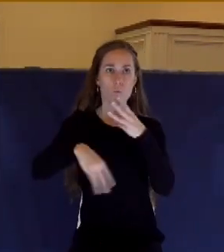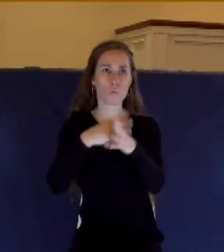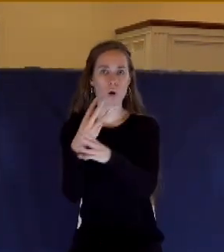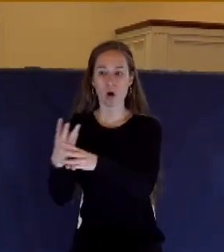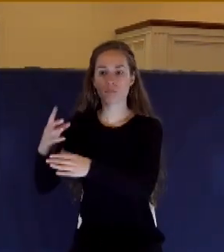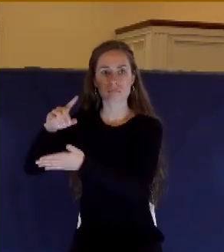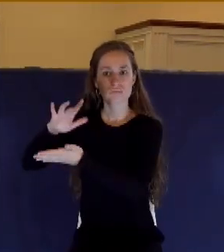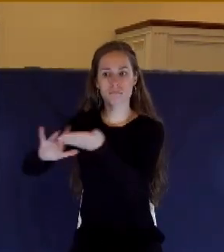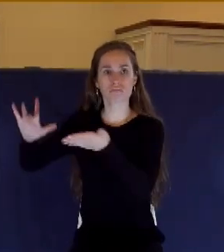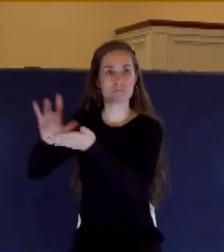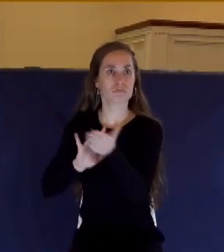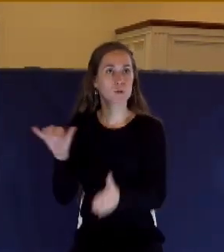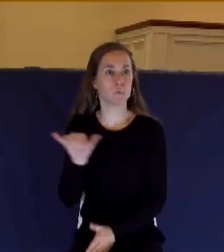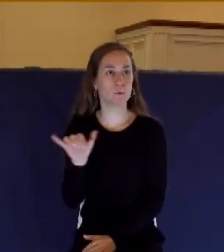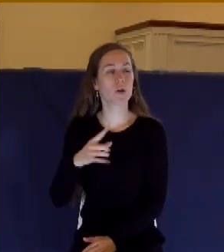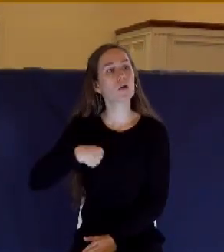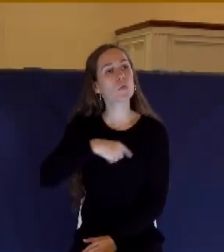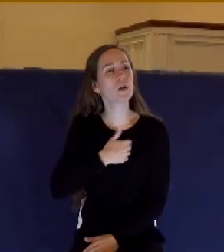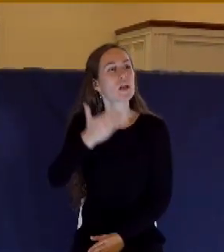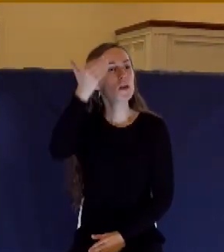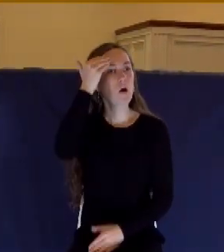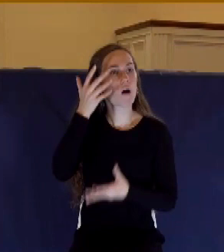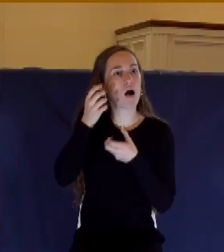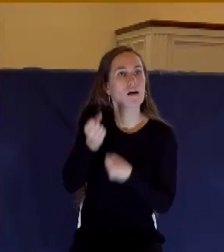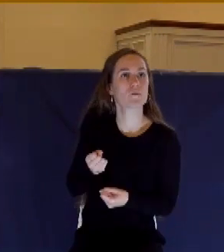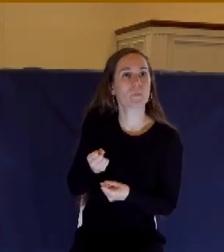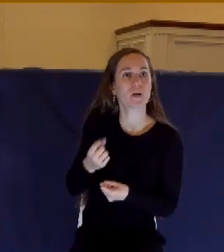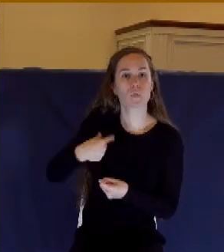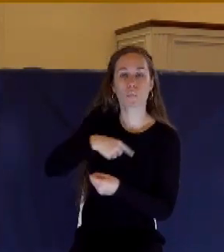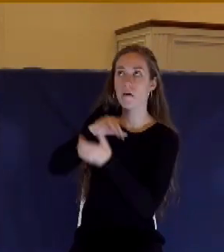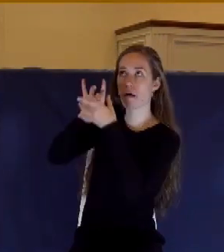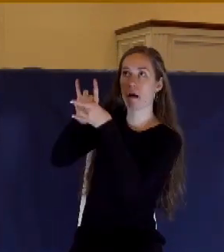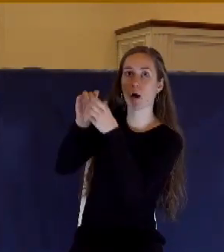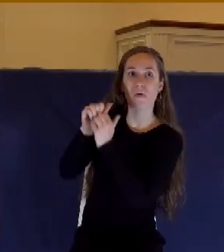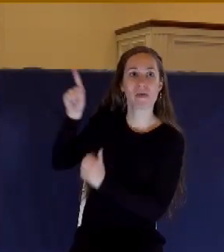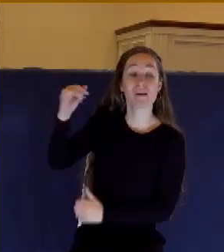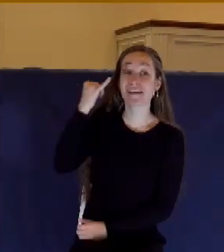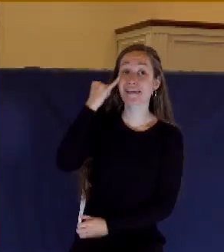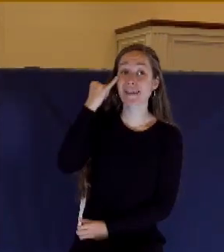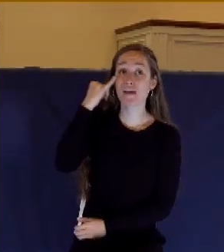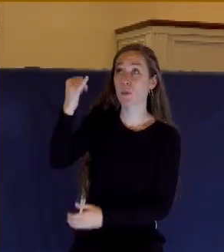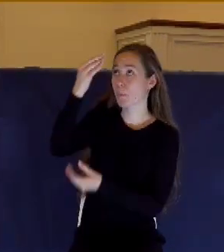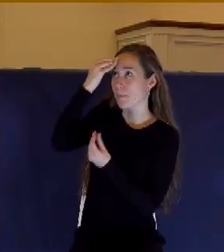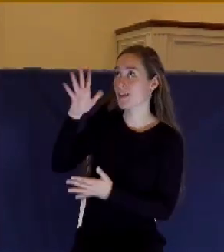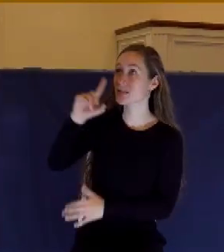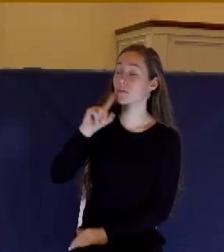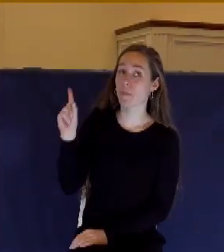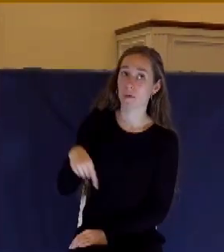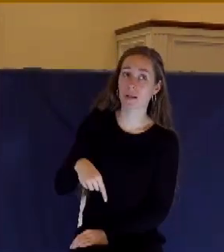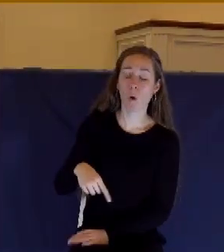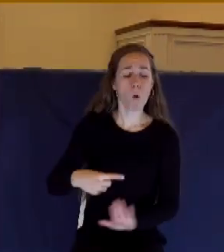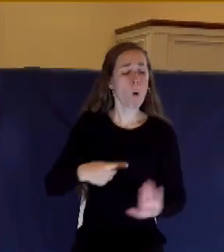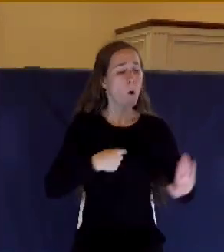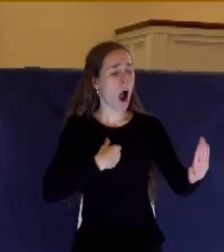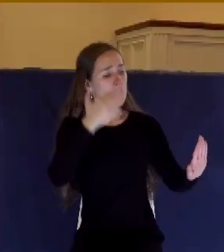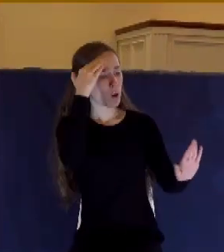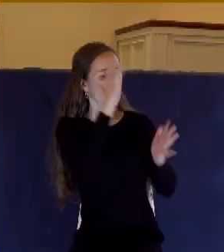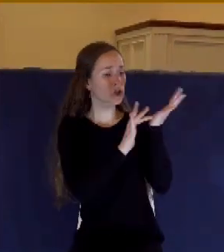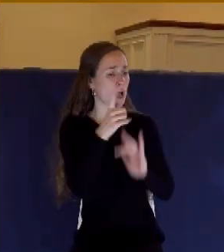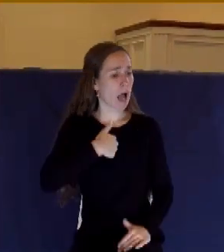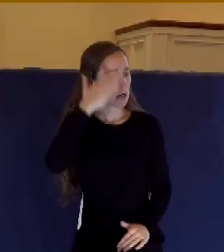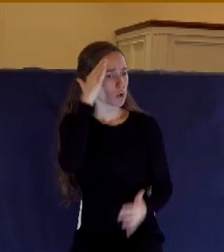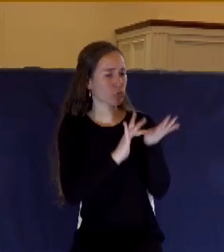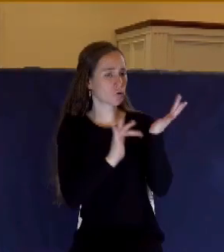hereby we do know that we know him if we keep his commandments. He that saith, I know him, and keepeth not his commandments, is a liar,